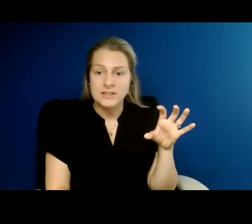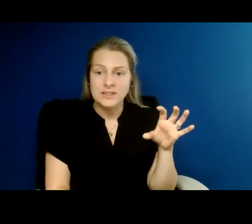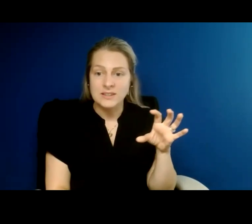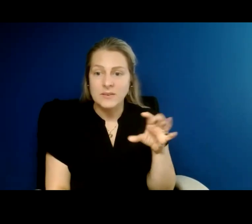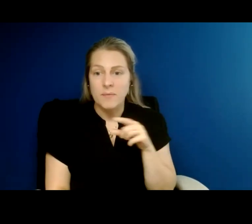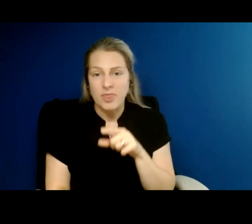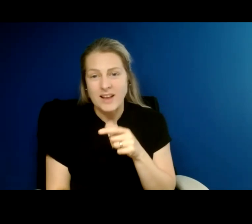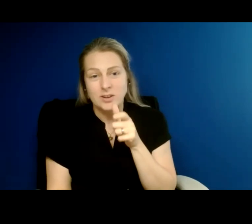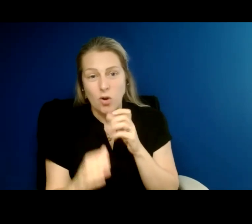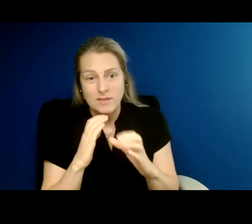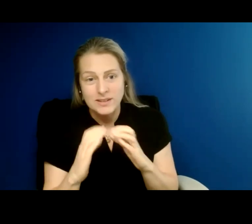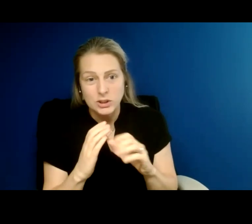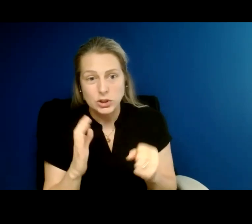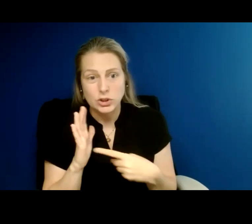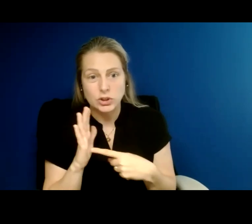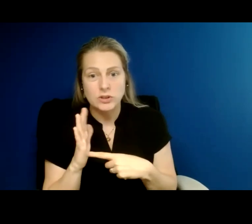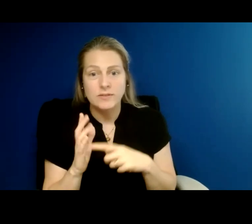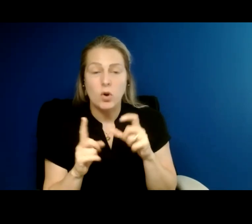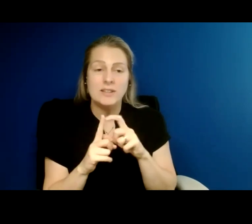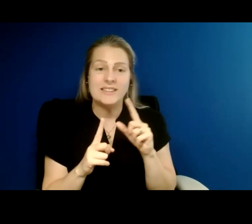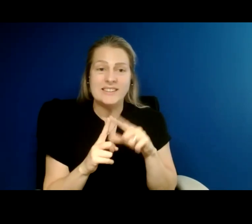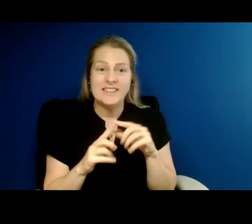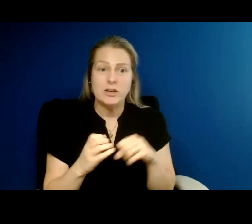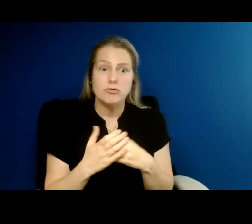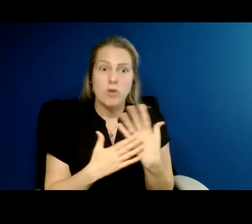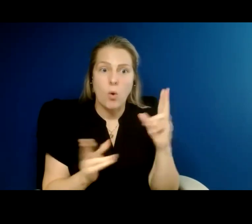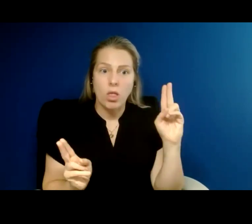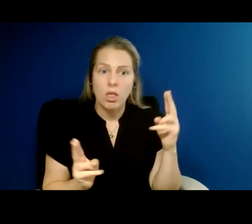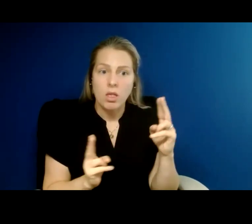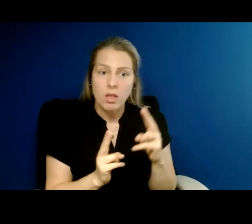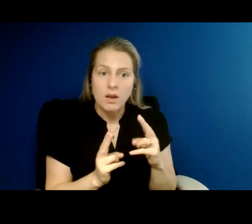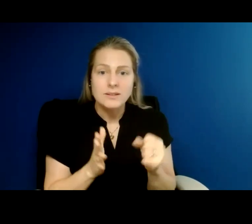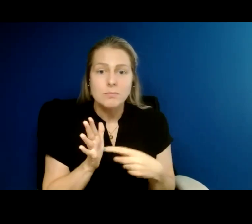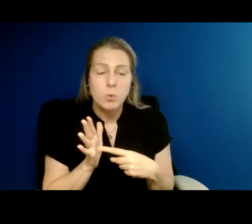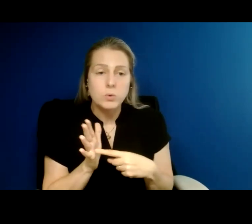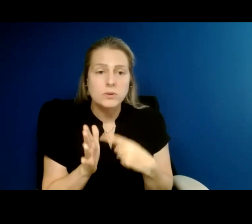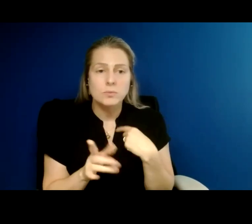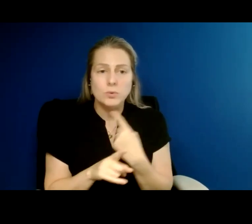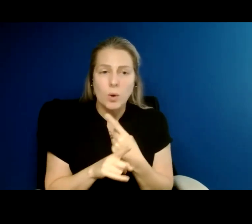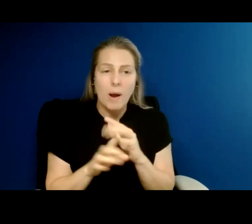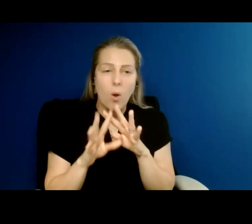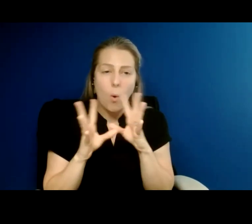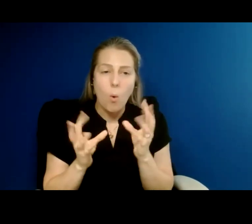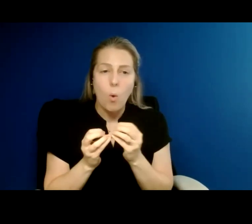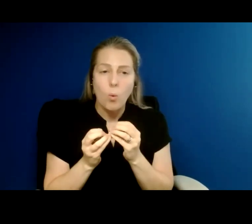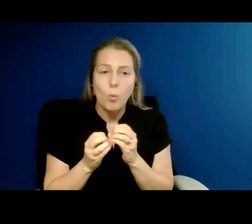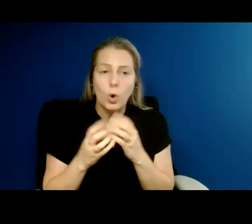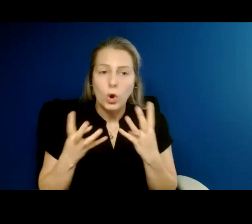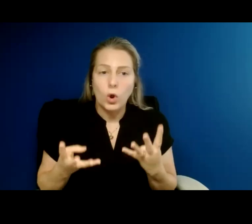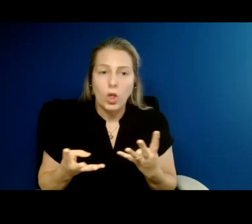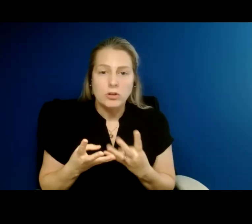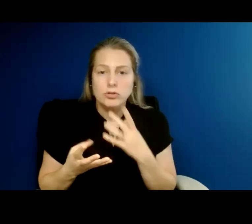conversation often begins, but I think it's really important to recognize we're talking about the whole world and not to generalize. I personally have not seen